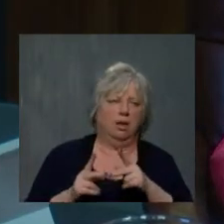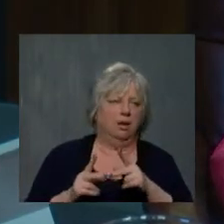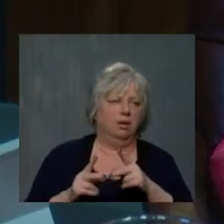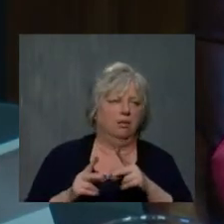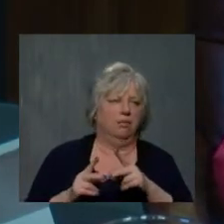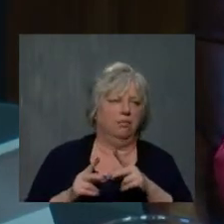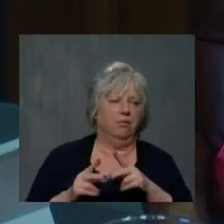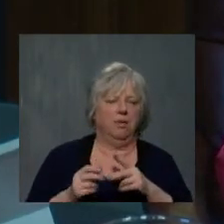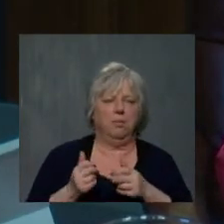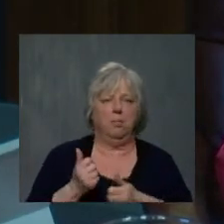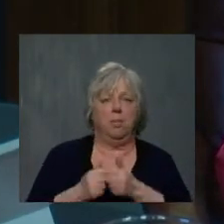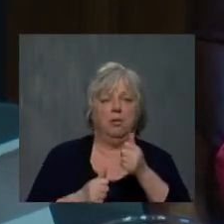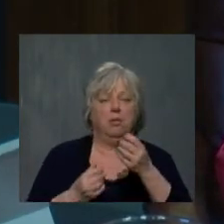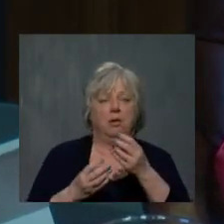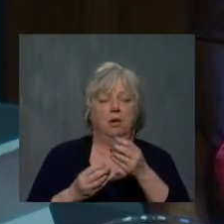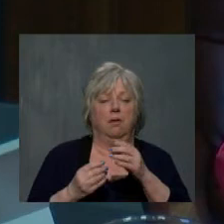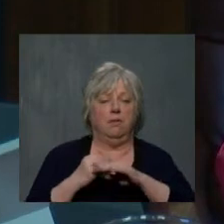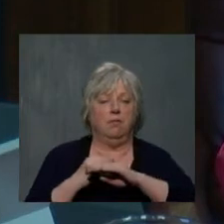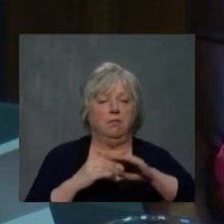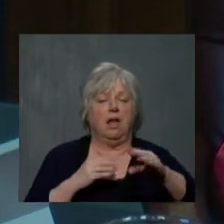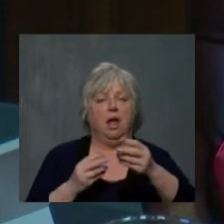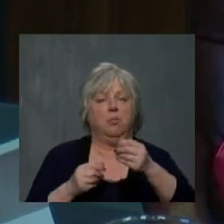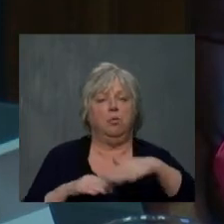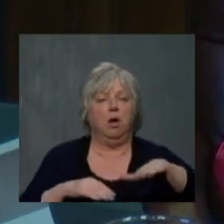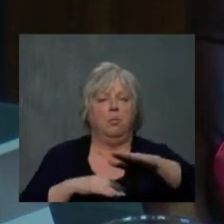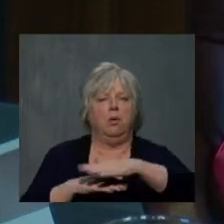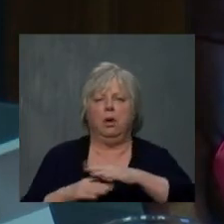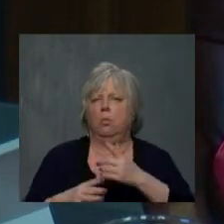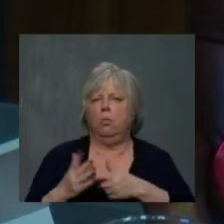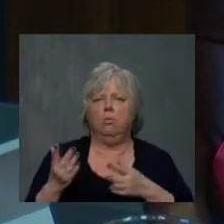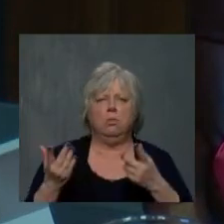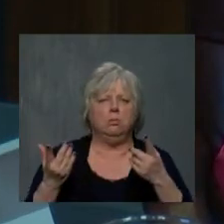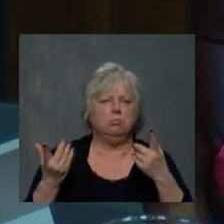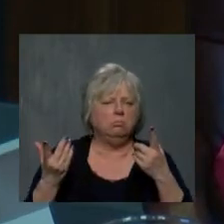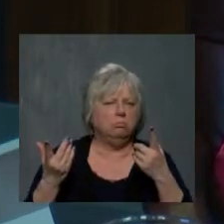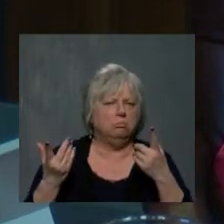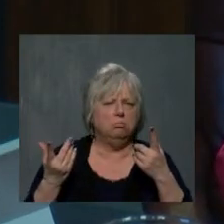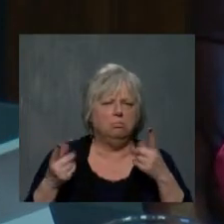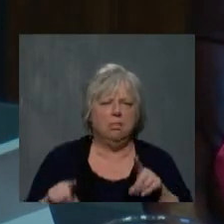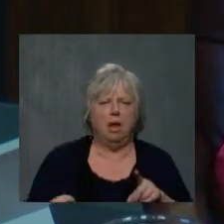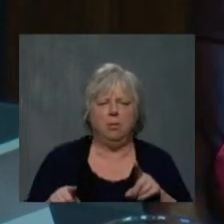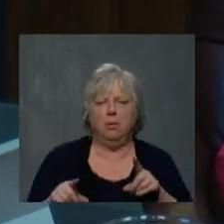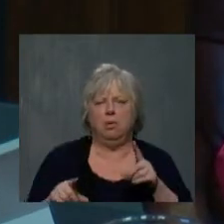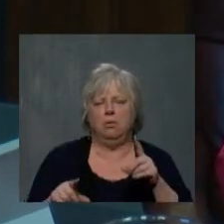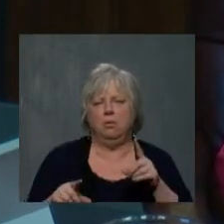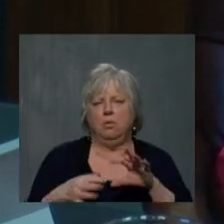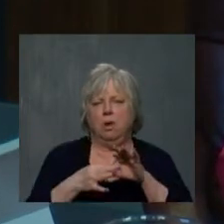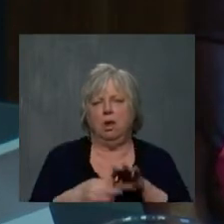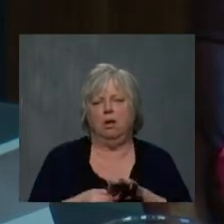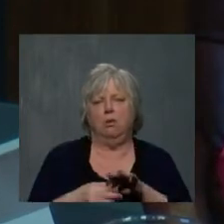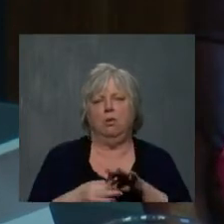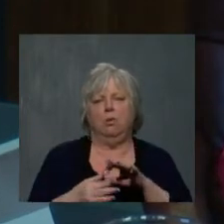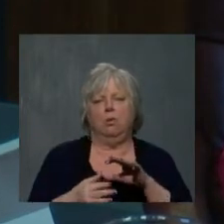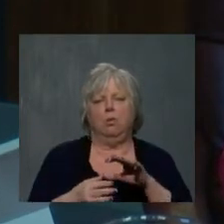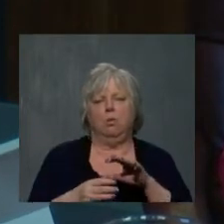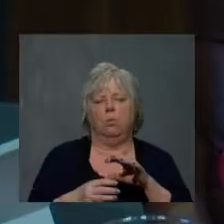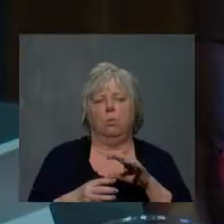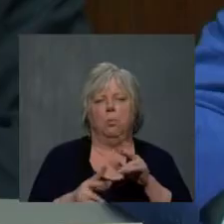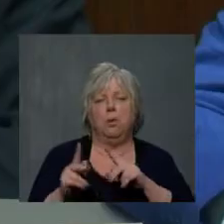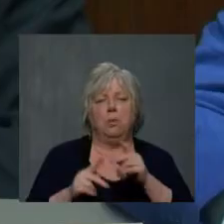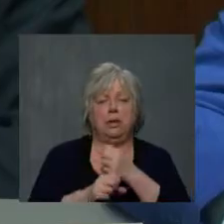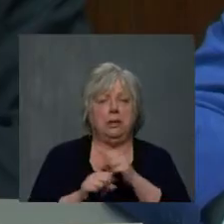the flat property in the county, what would that do to our security and our public